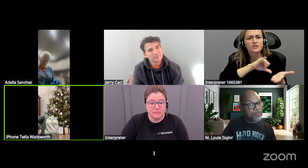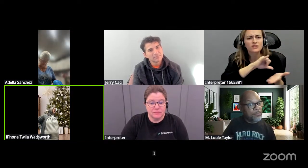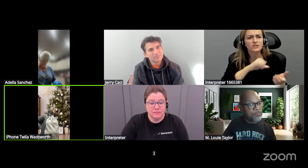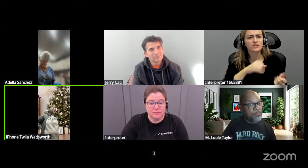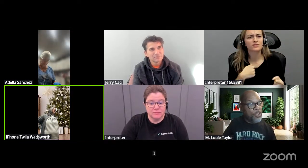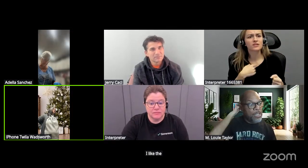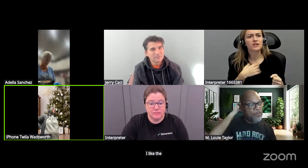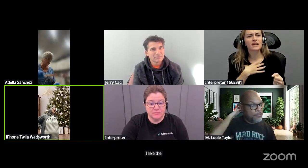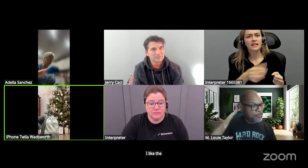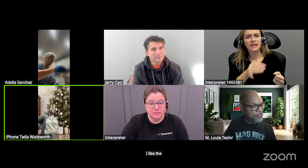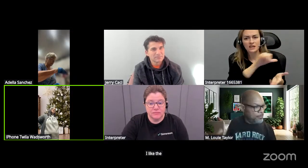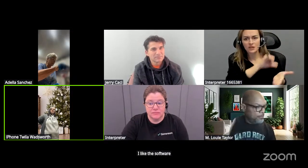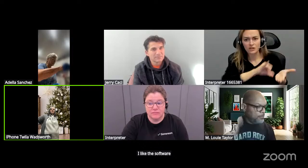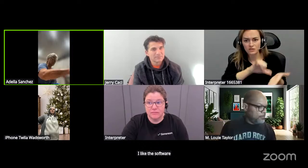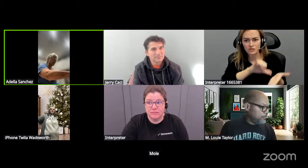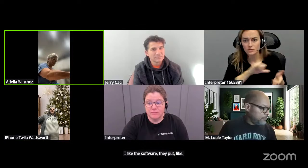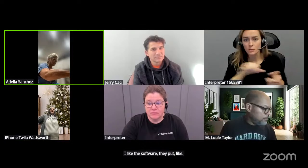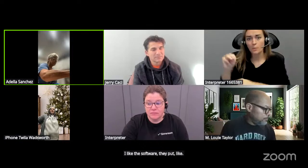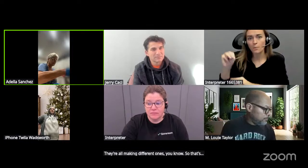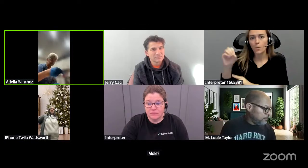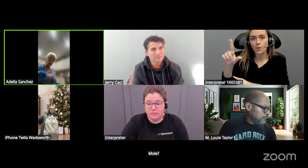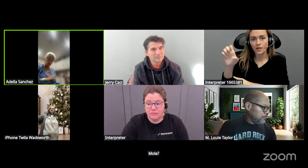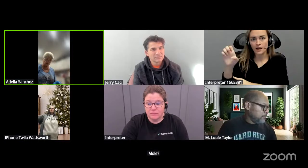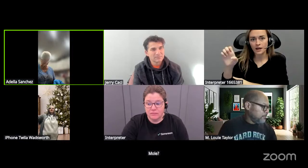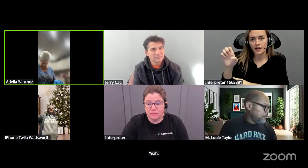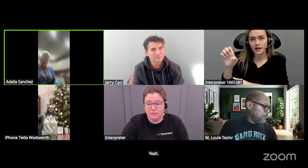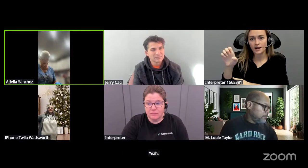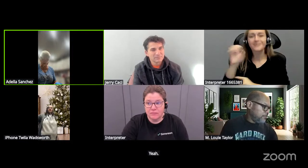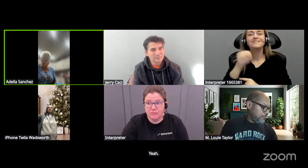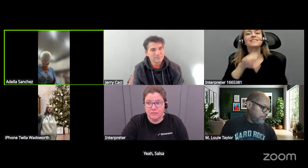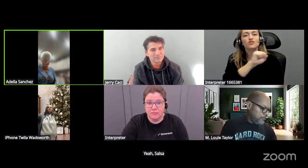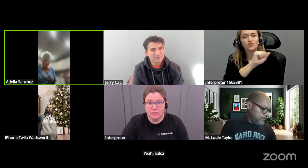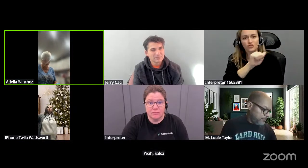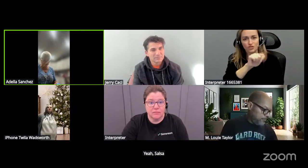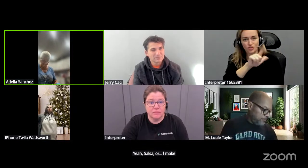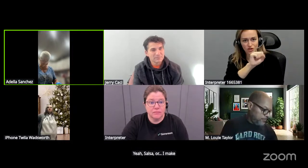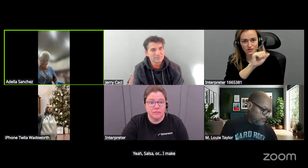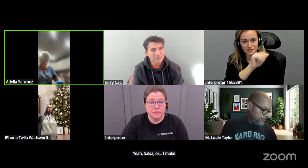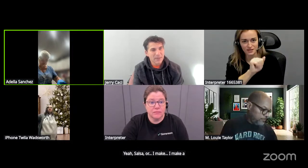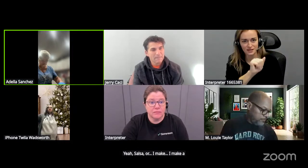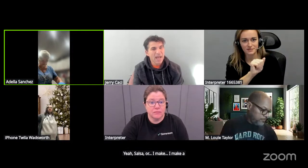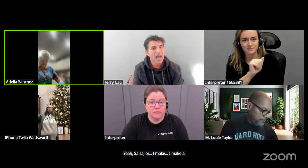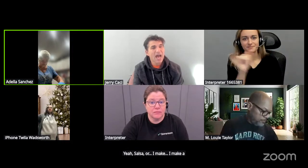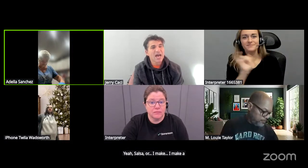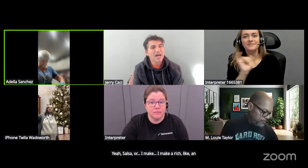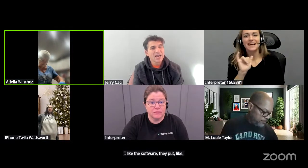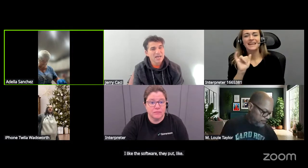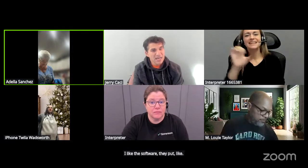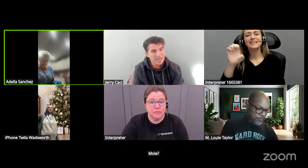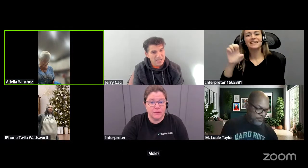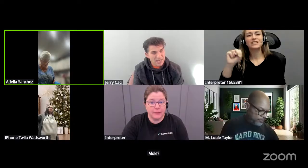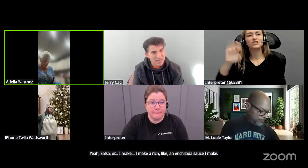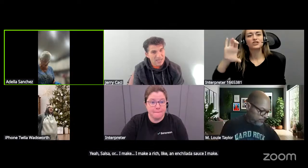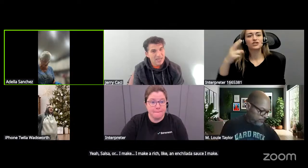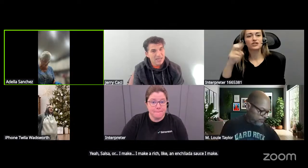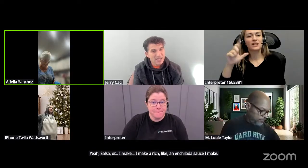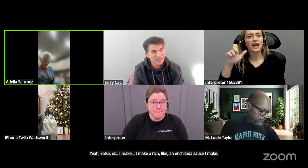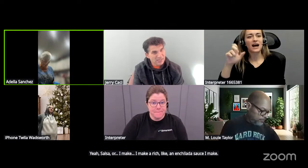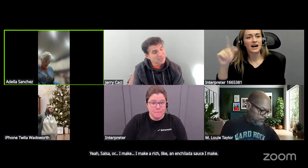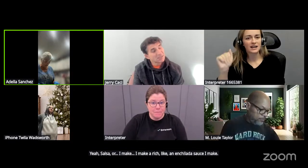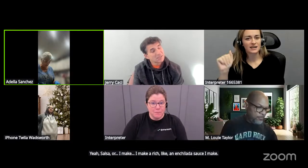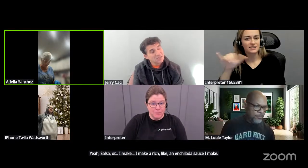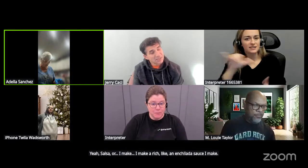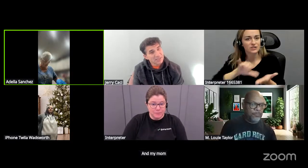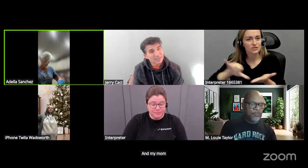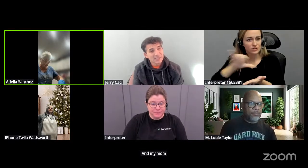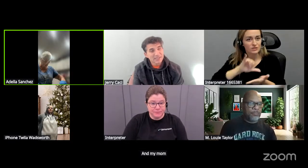the sauce where they Mole. put like, yeah, salsa, or I make a rich like an enchilada sauce. I make, and my